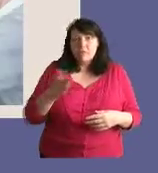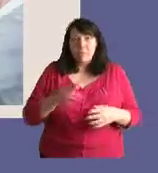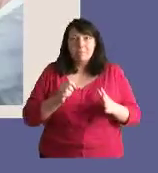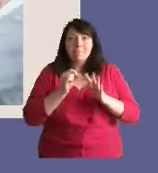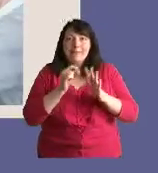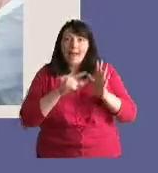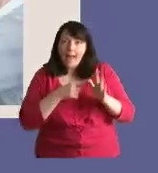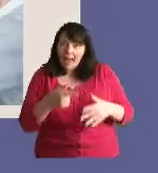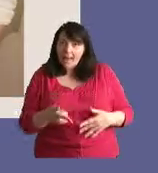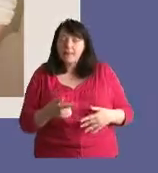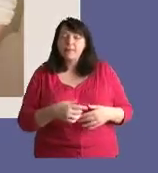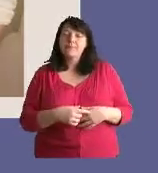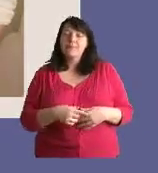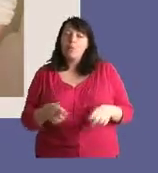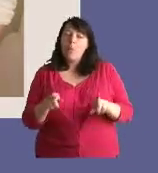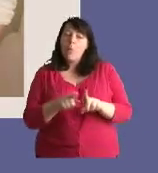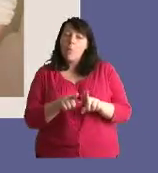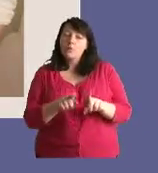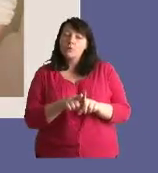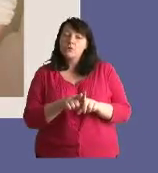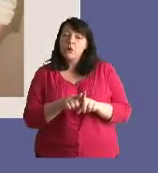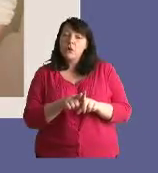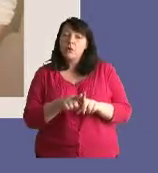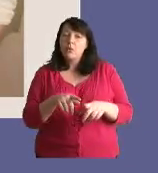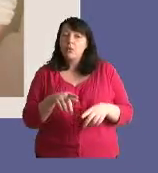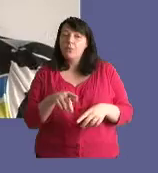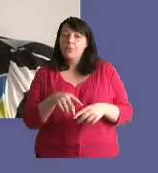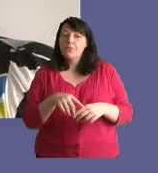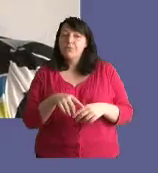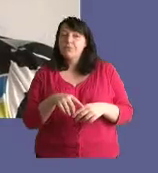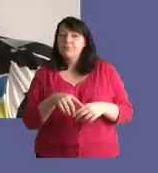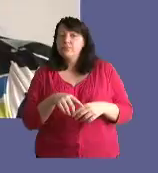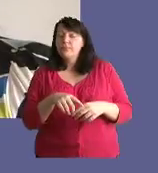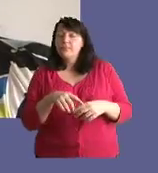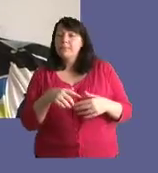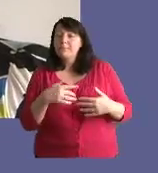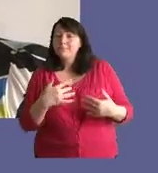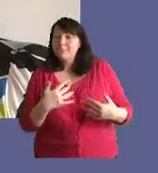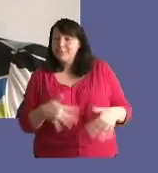would like from a PA. And I also did